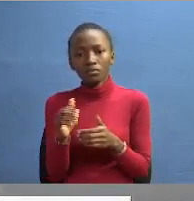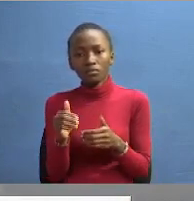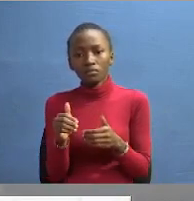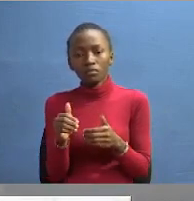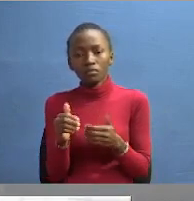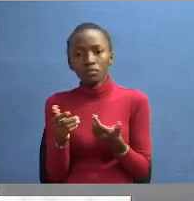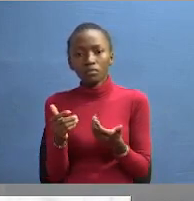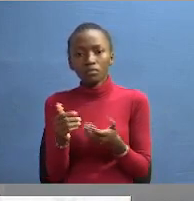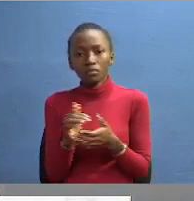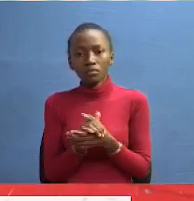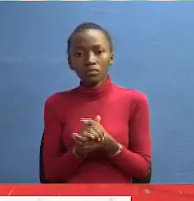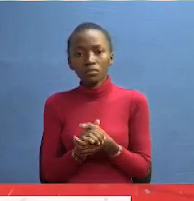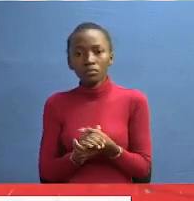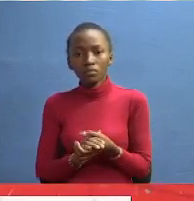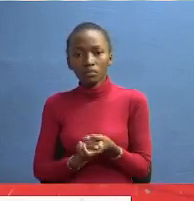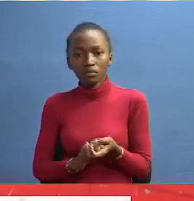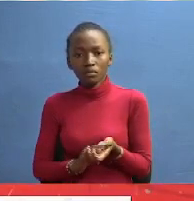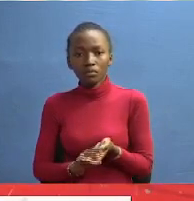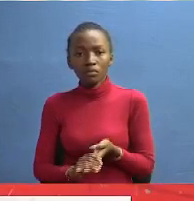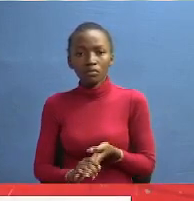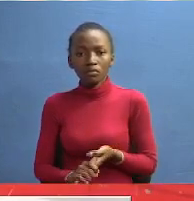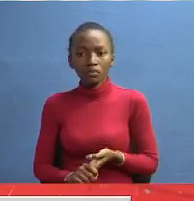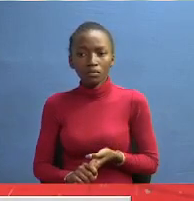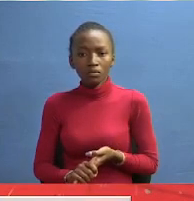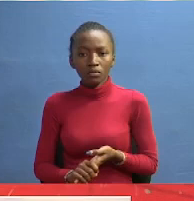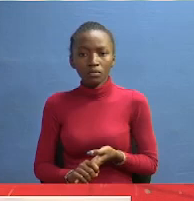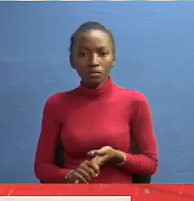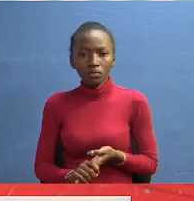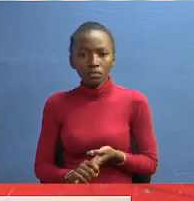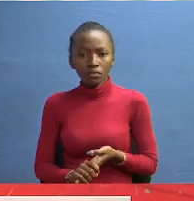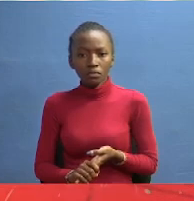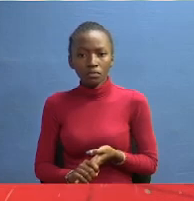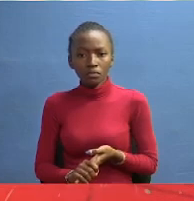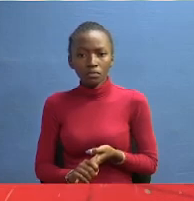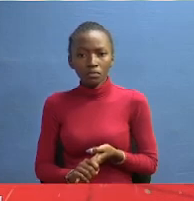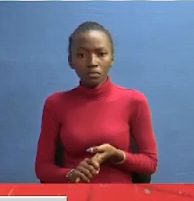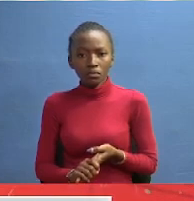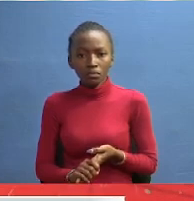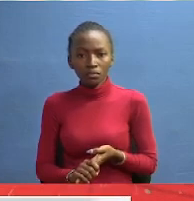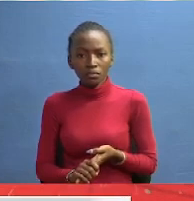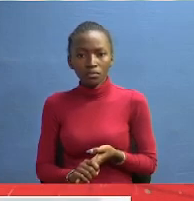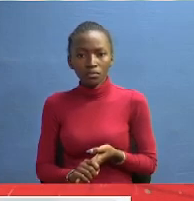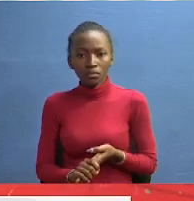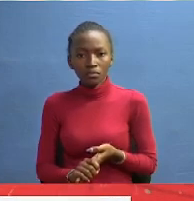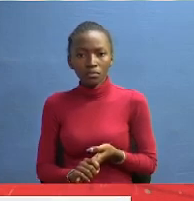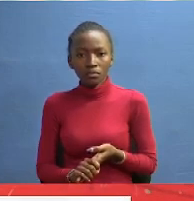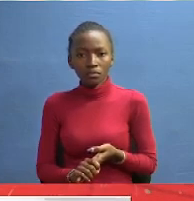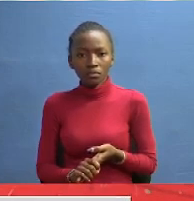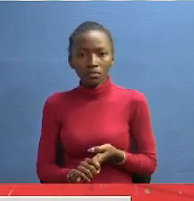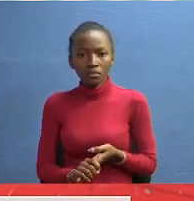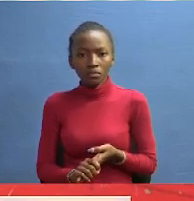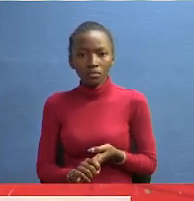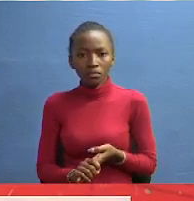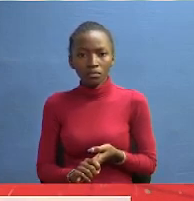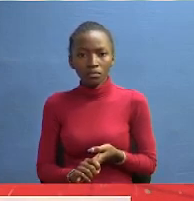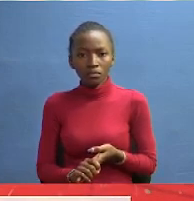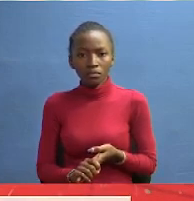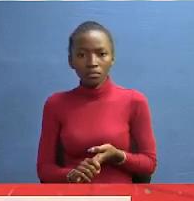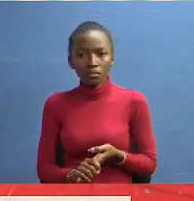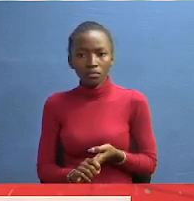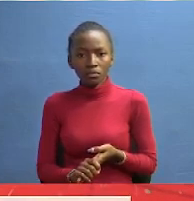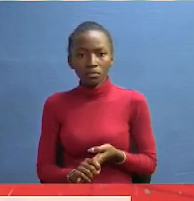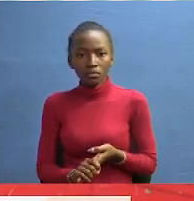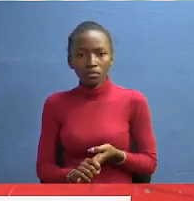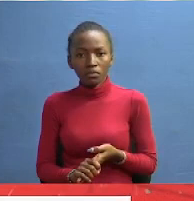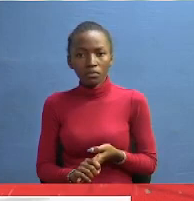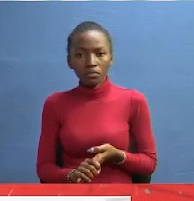Eastern DRC? Thank you, Modi. I would have to mention a few aspects that have